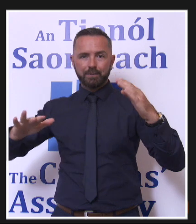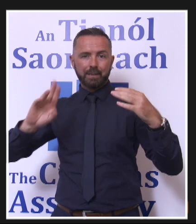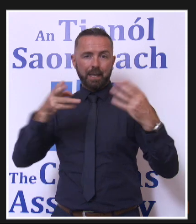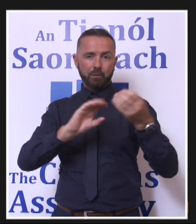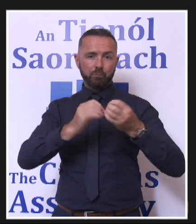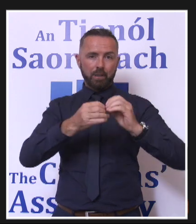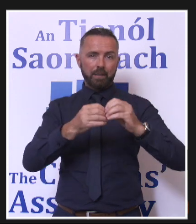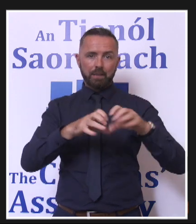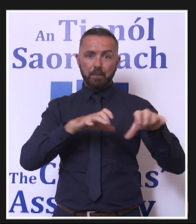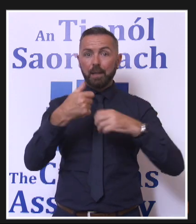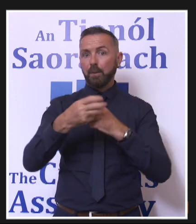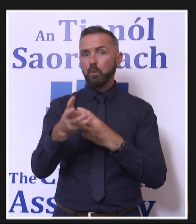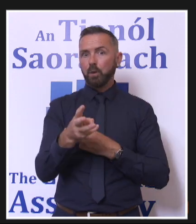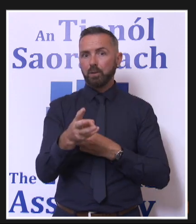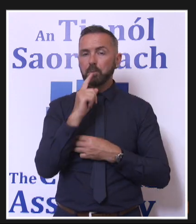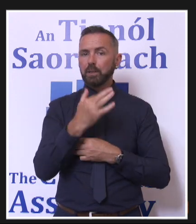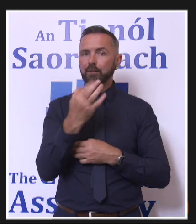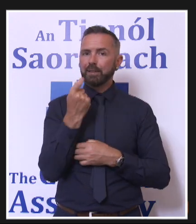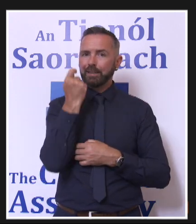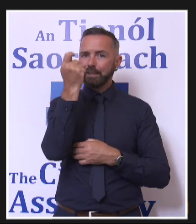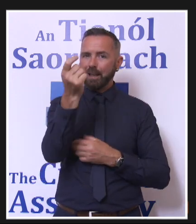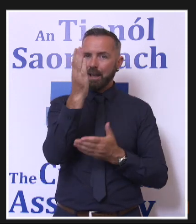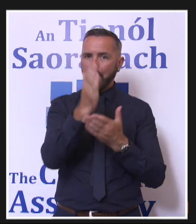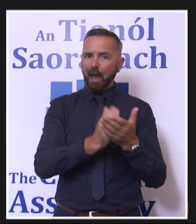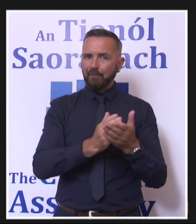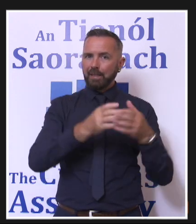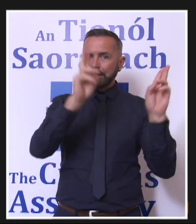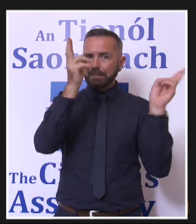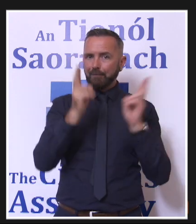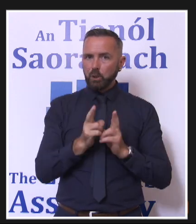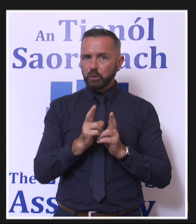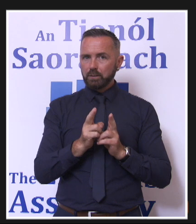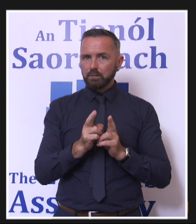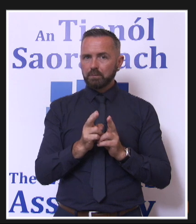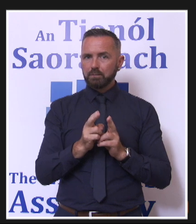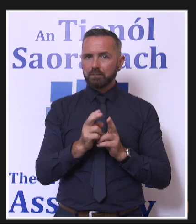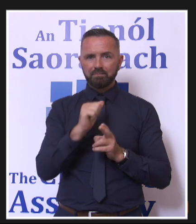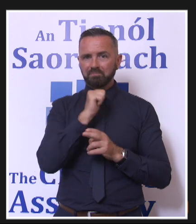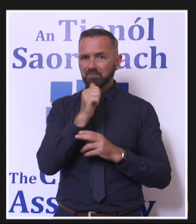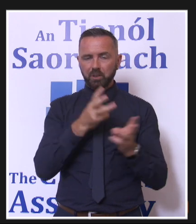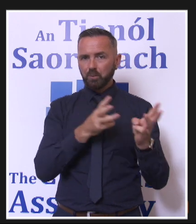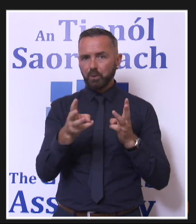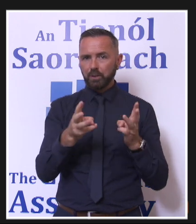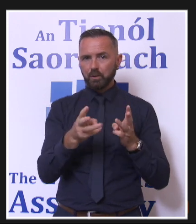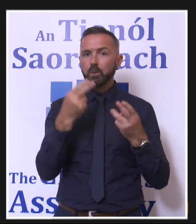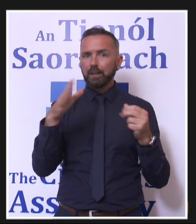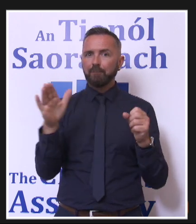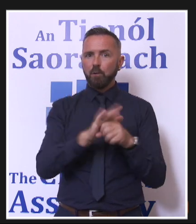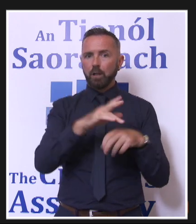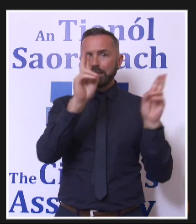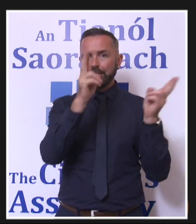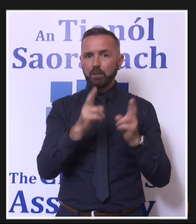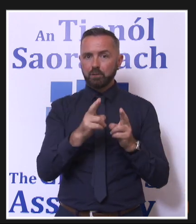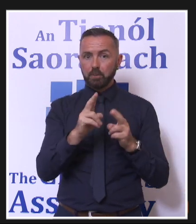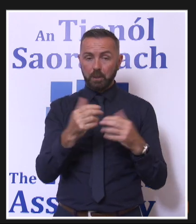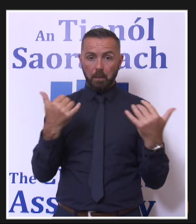If you give half devolution, it's kind of not going to work, basically, and we're in a bit of an unfinished